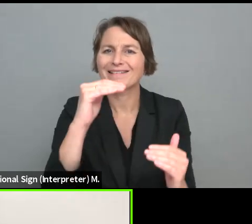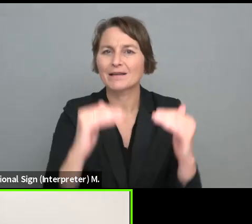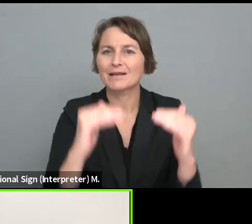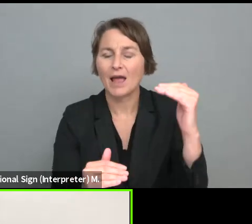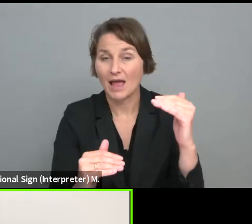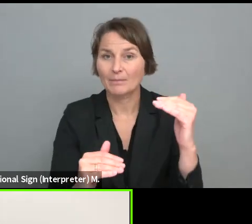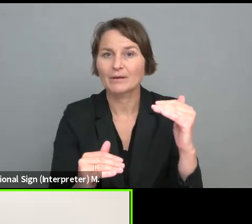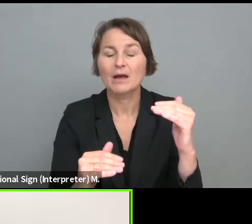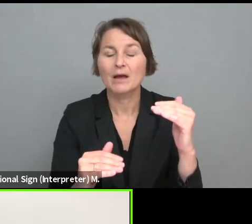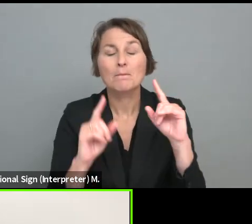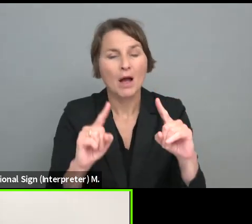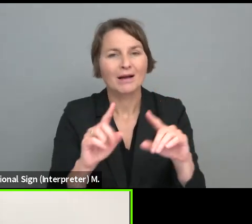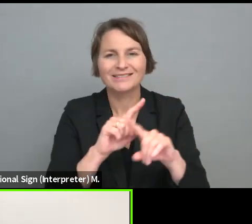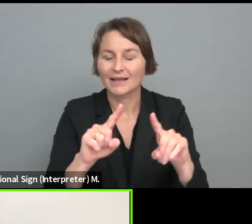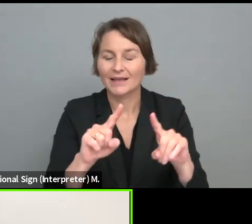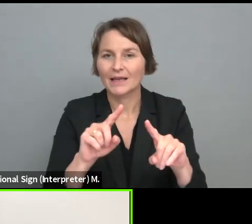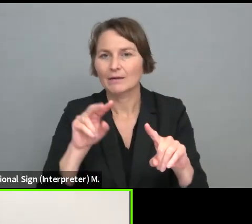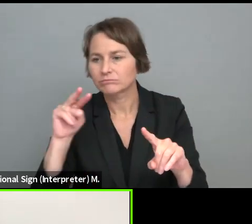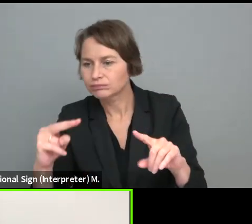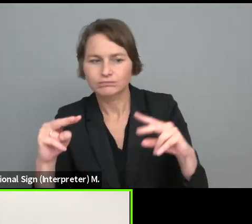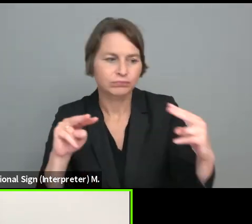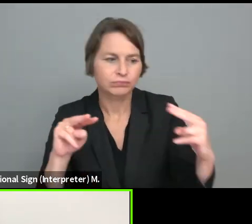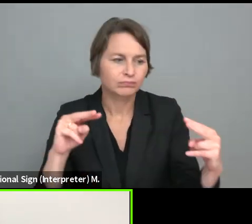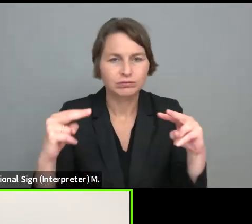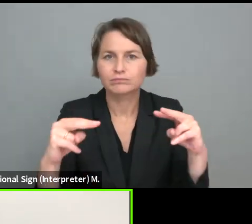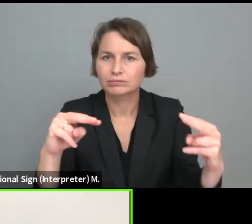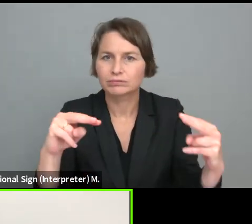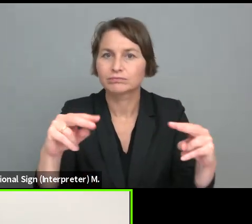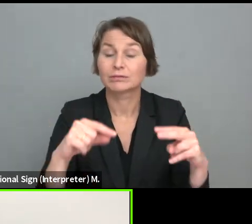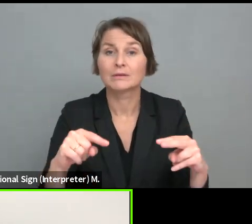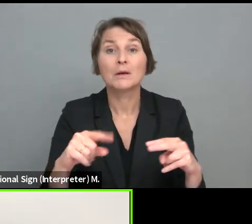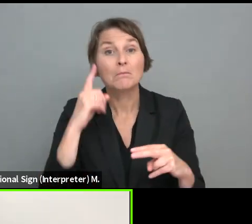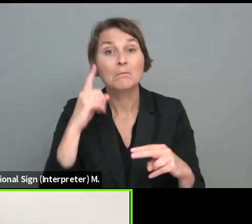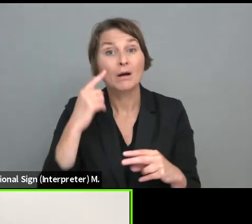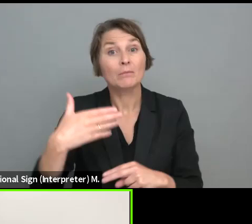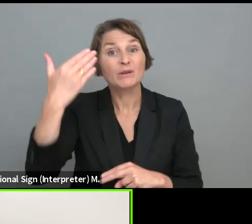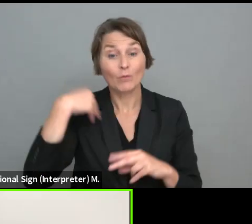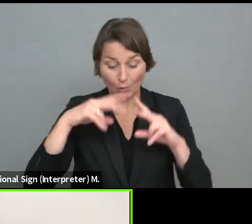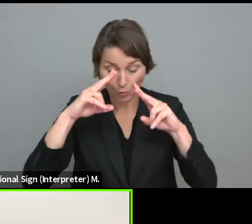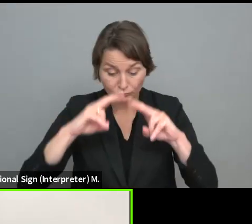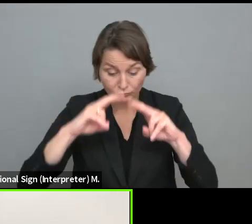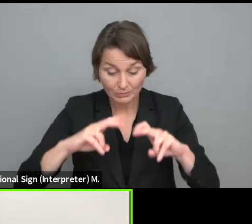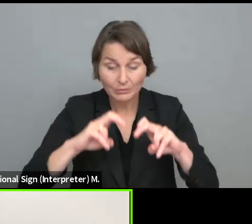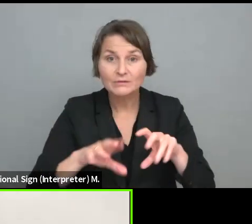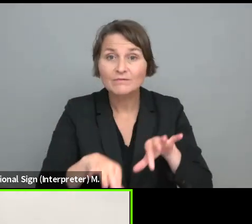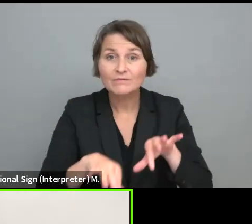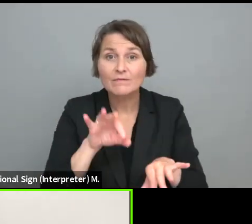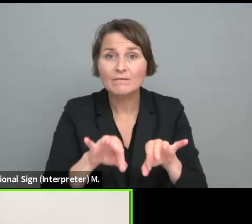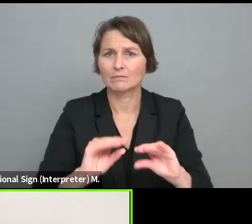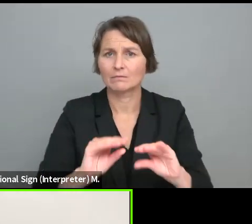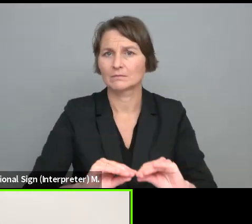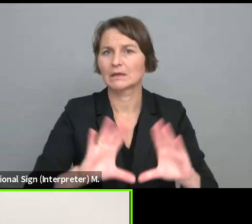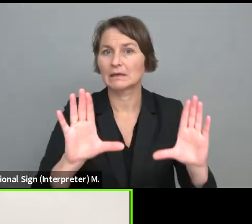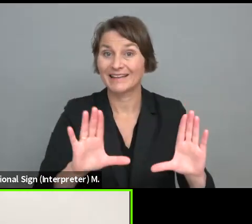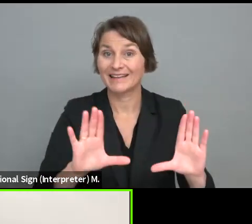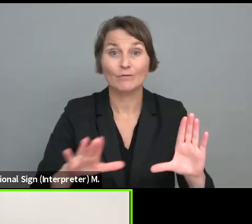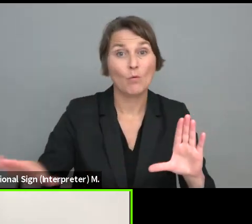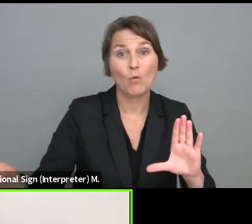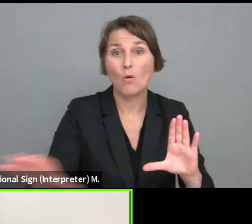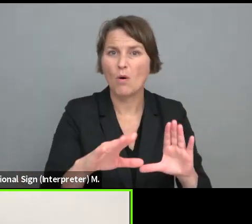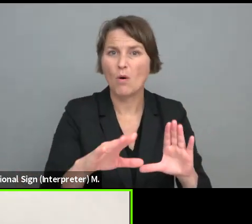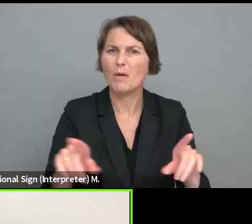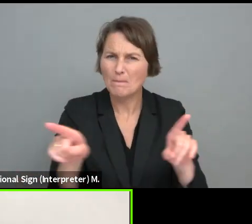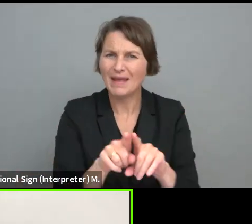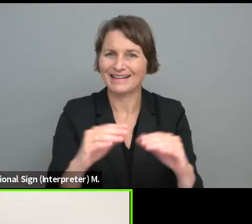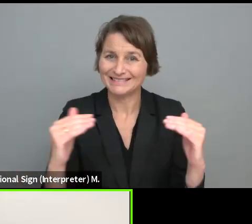from research that it's just good business to pay people equally. You not only get a better product out of your workforce, but for